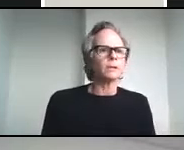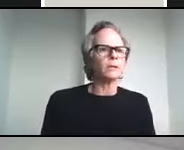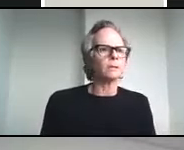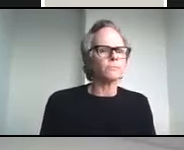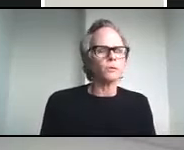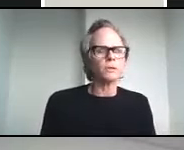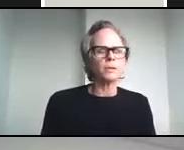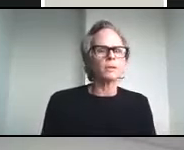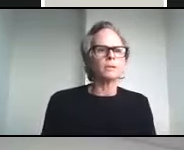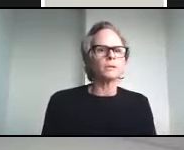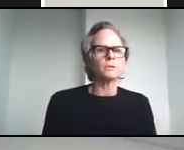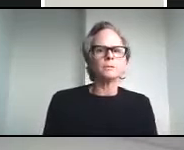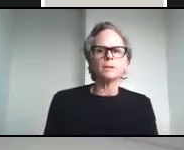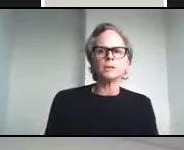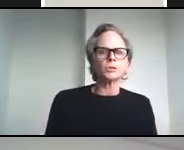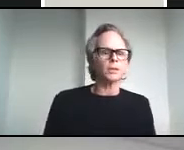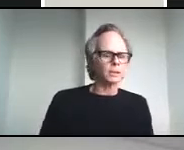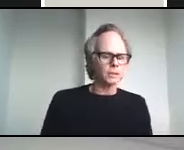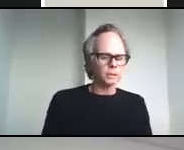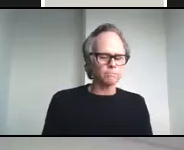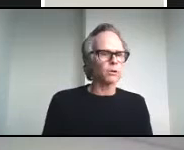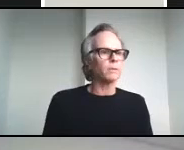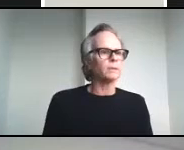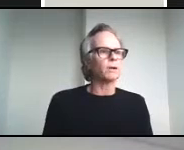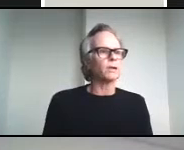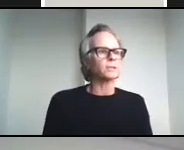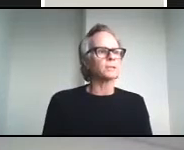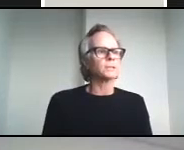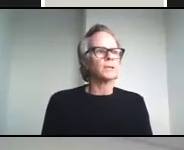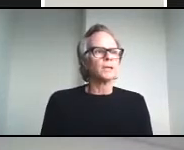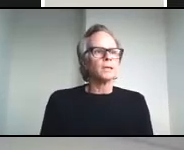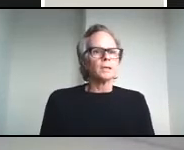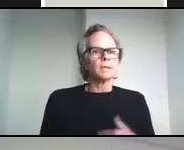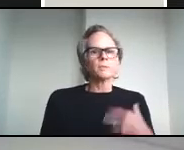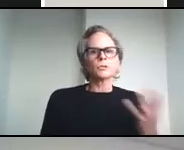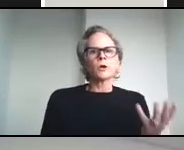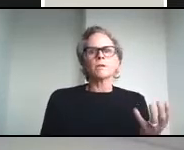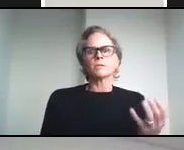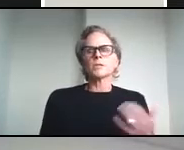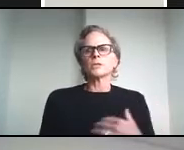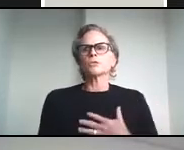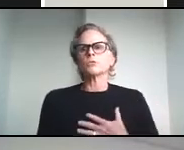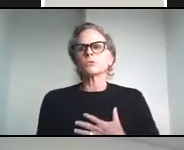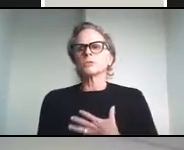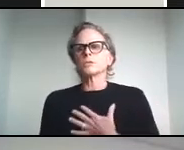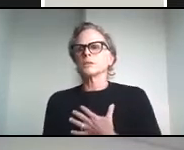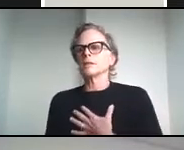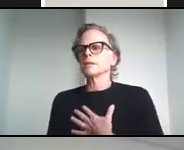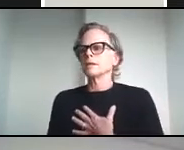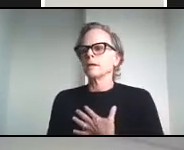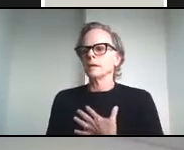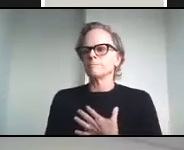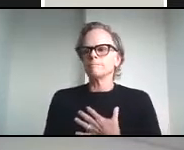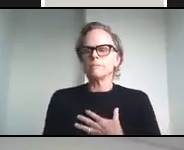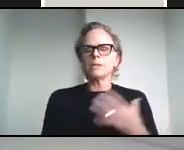department before the end of the year to initiate the permit process. I'm going to start by just getting you used to